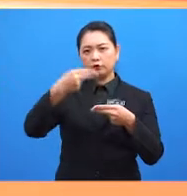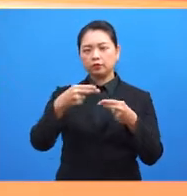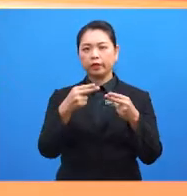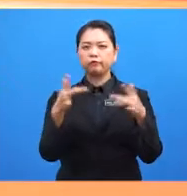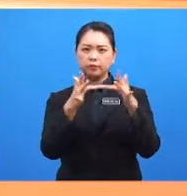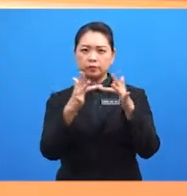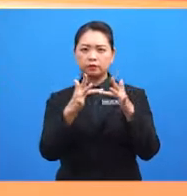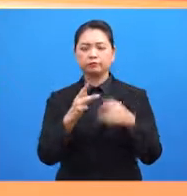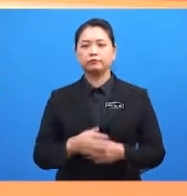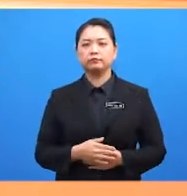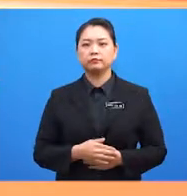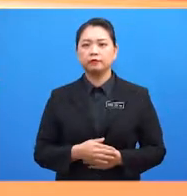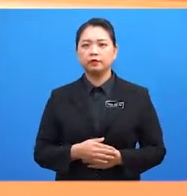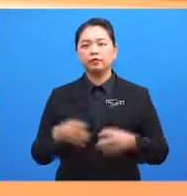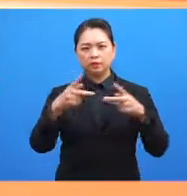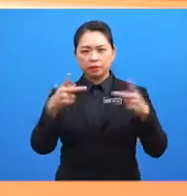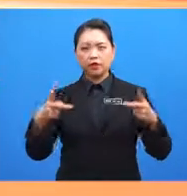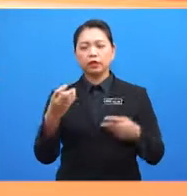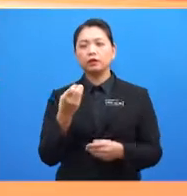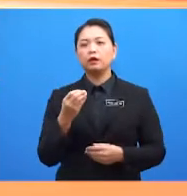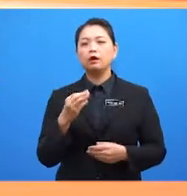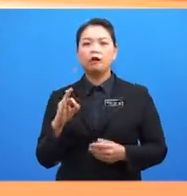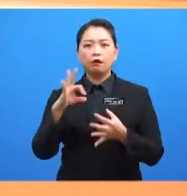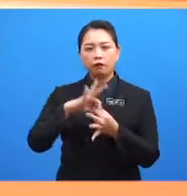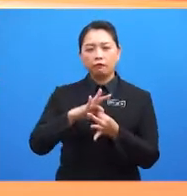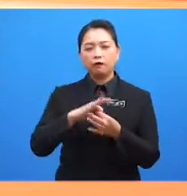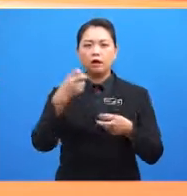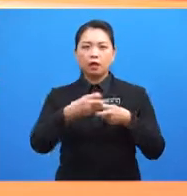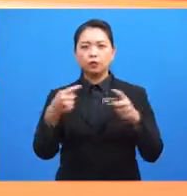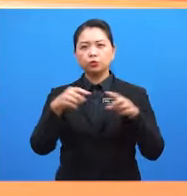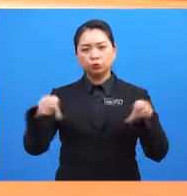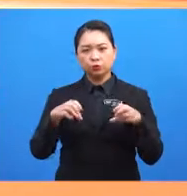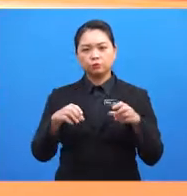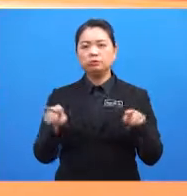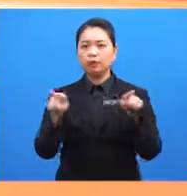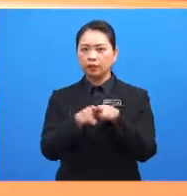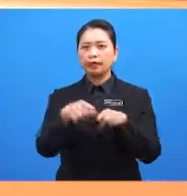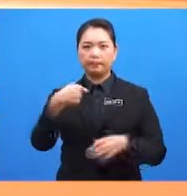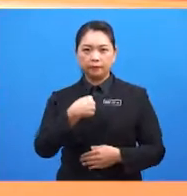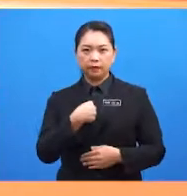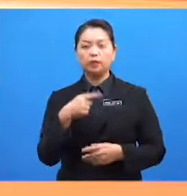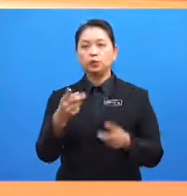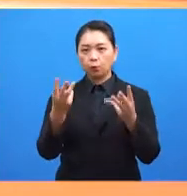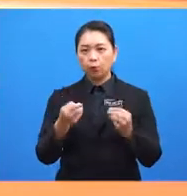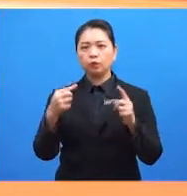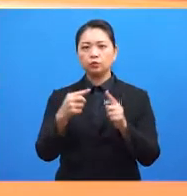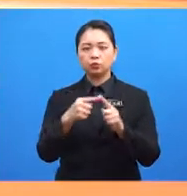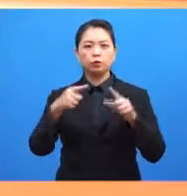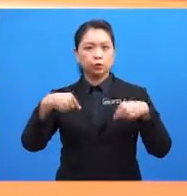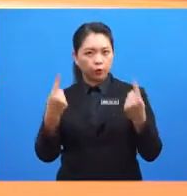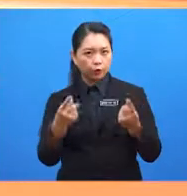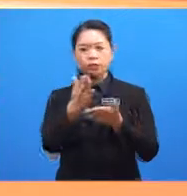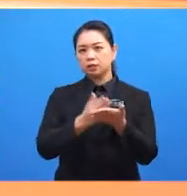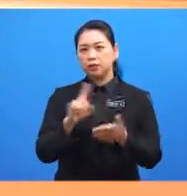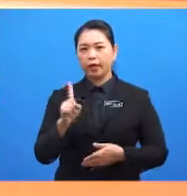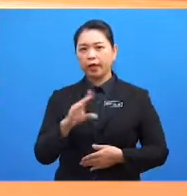on. It's kind of hard to do it. But like me, you might want to go away somewhere